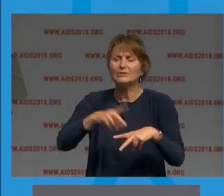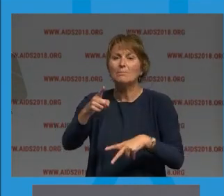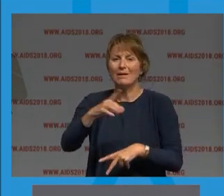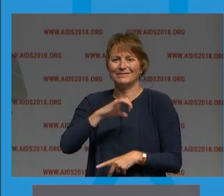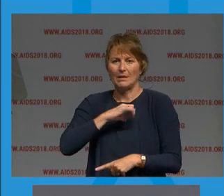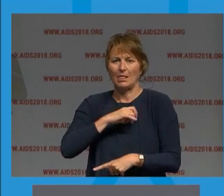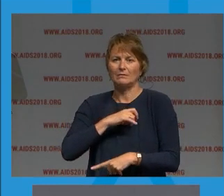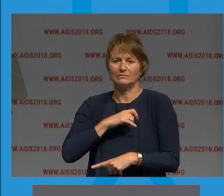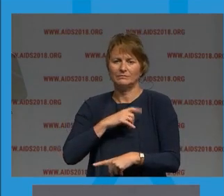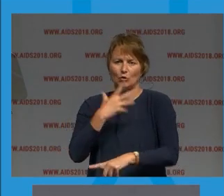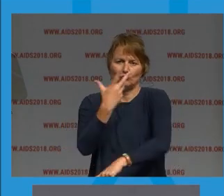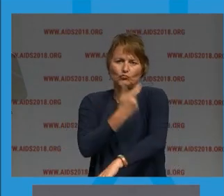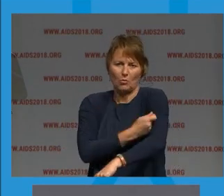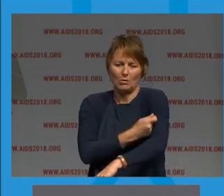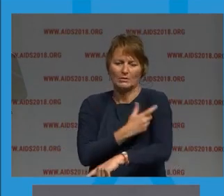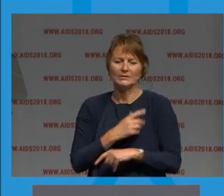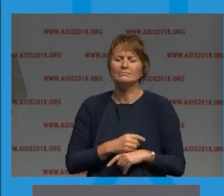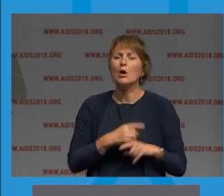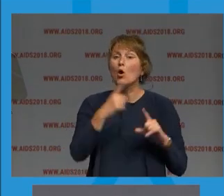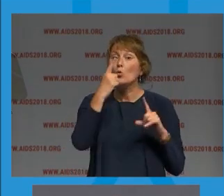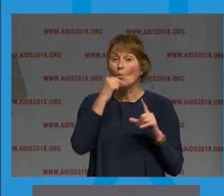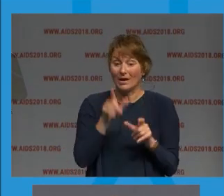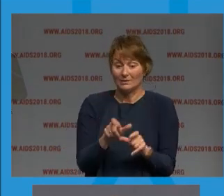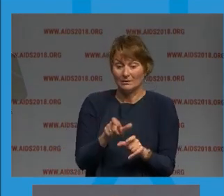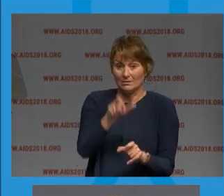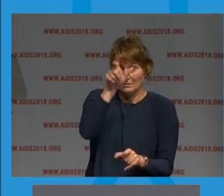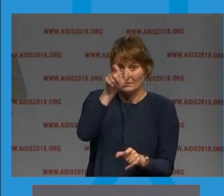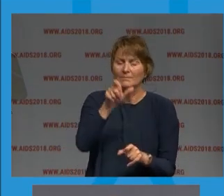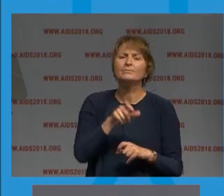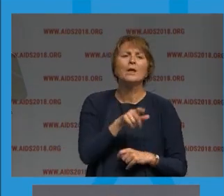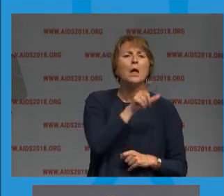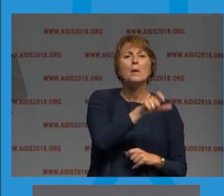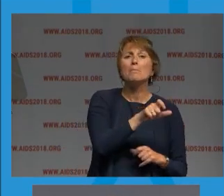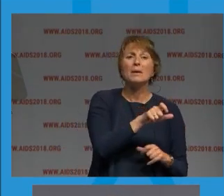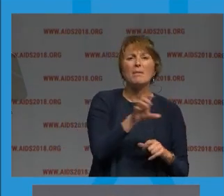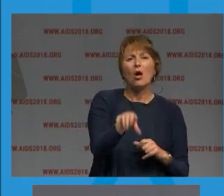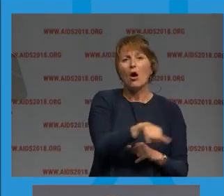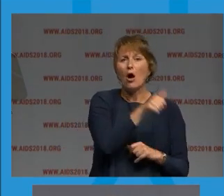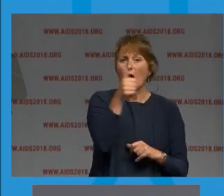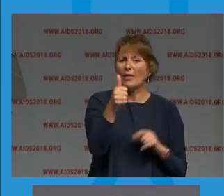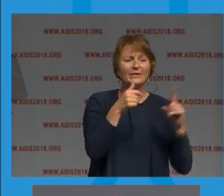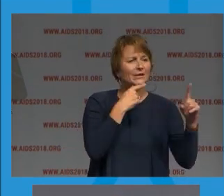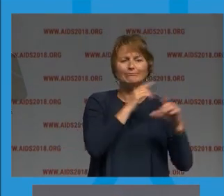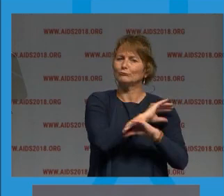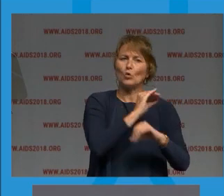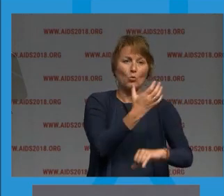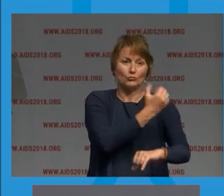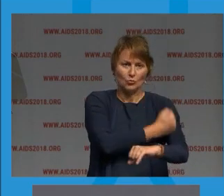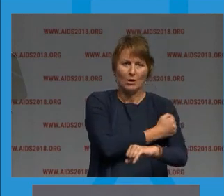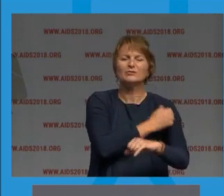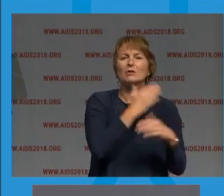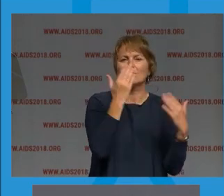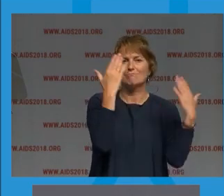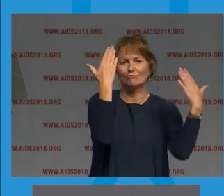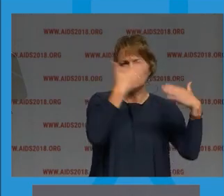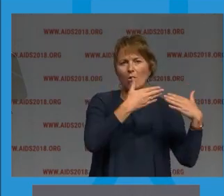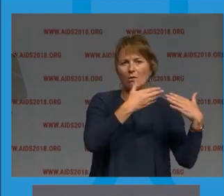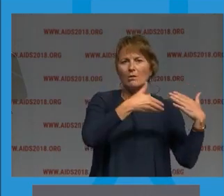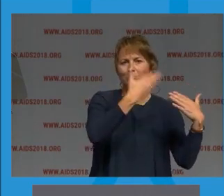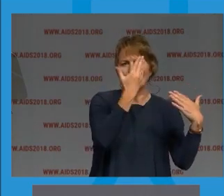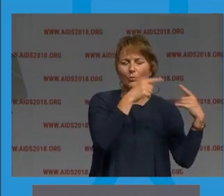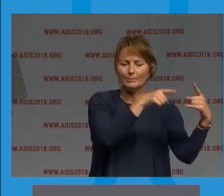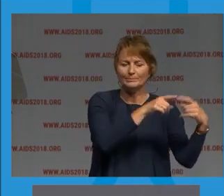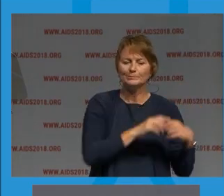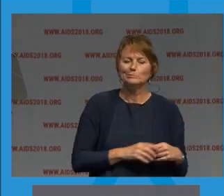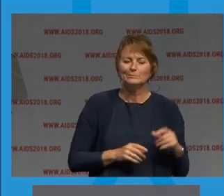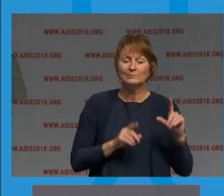column in red, with people who did not report injecting drugs, the column in blue. People living with HIV who inject